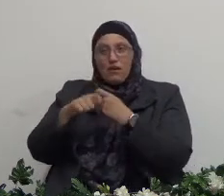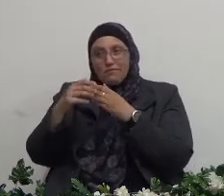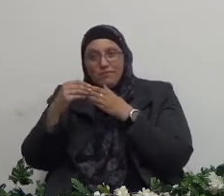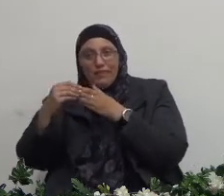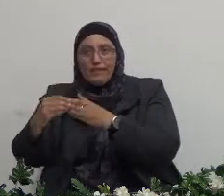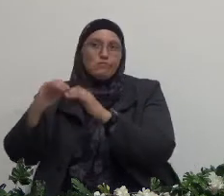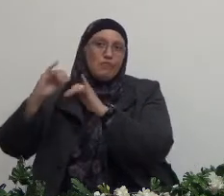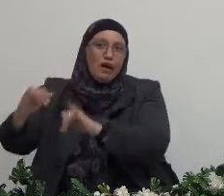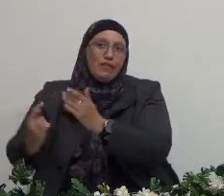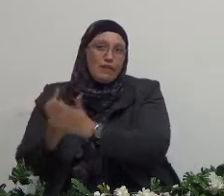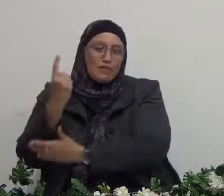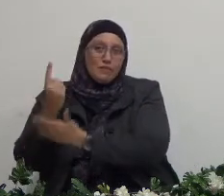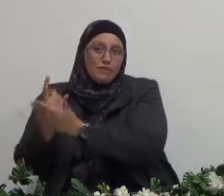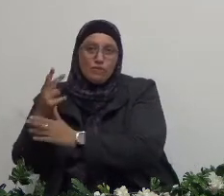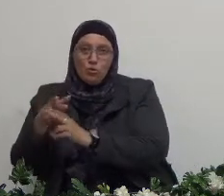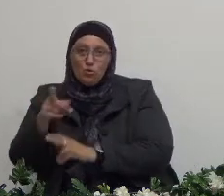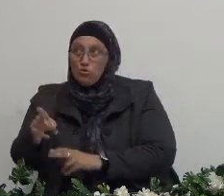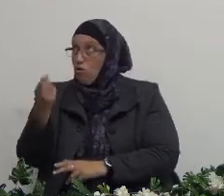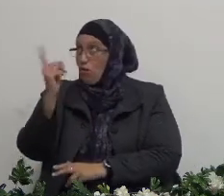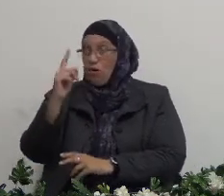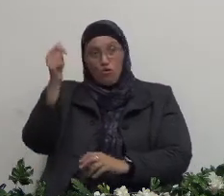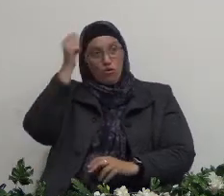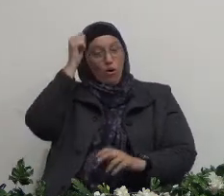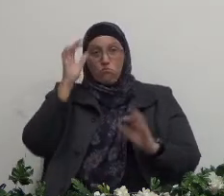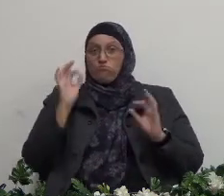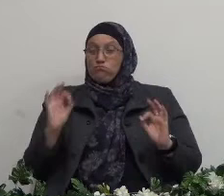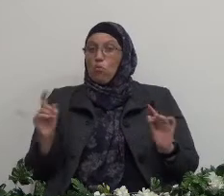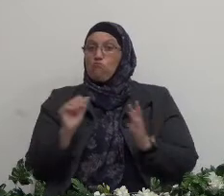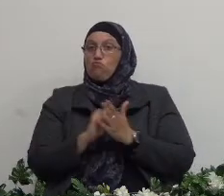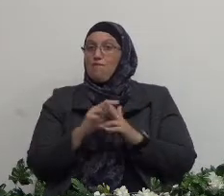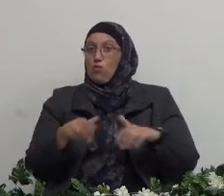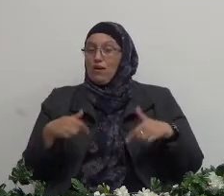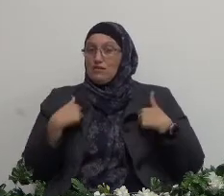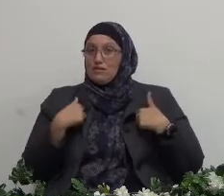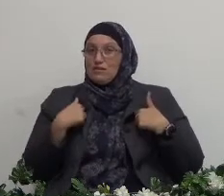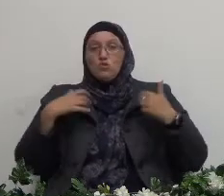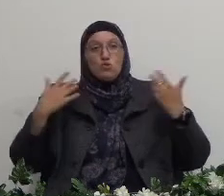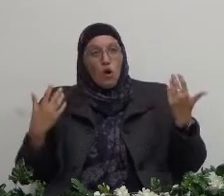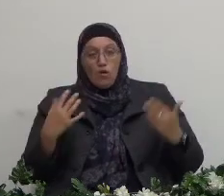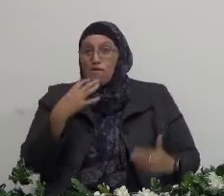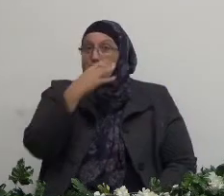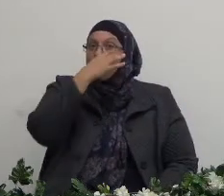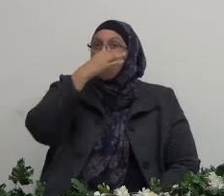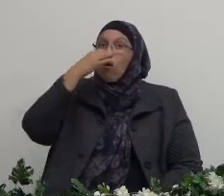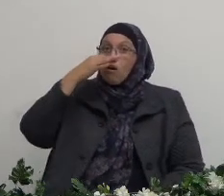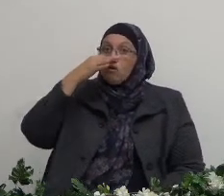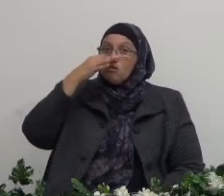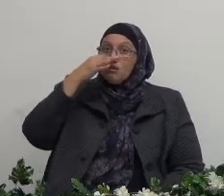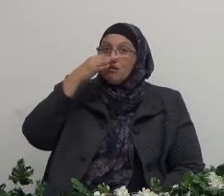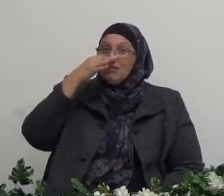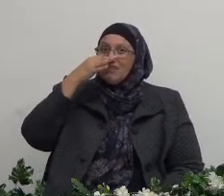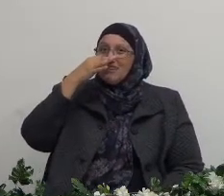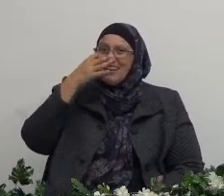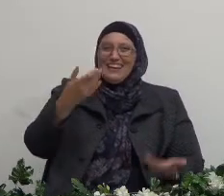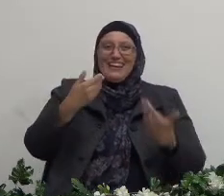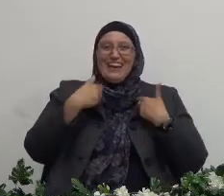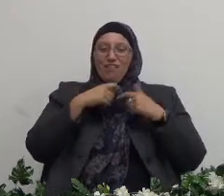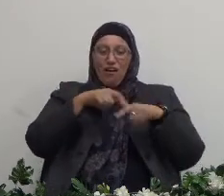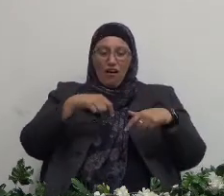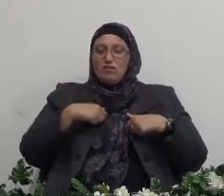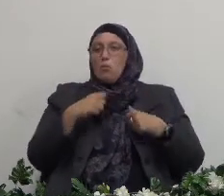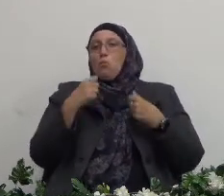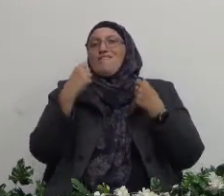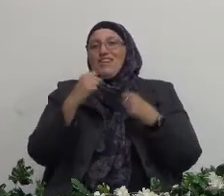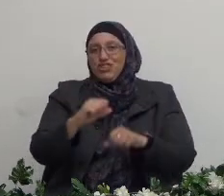that. So this measurement that we take, this precaution, is what taqwa is about. To prevent myself